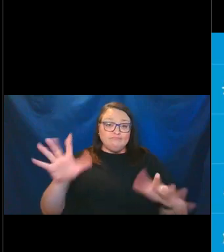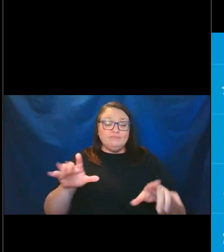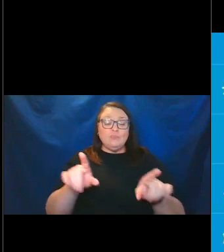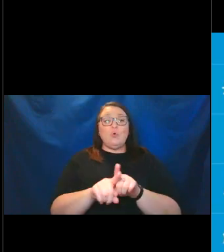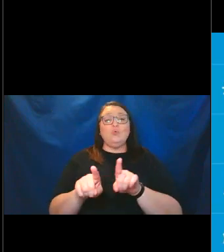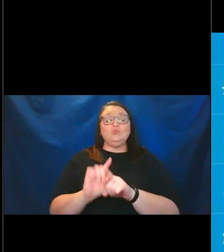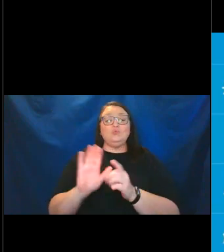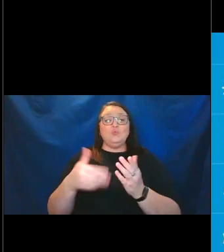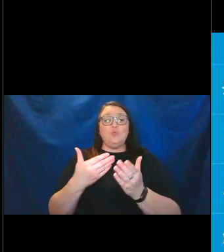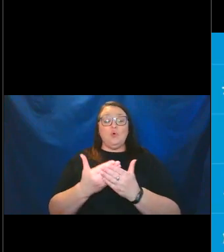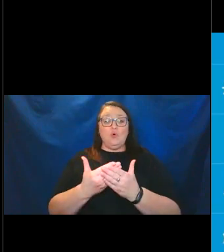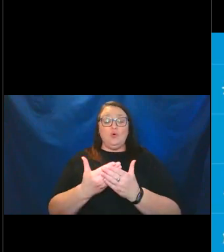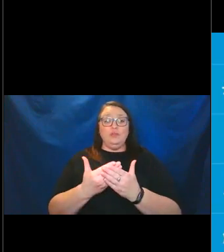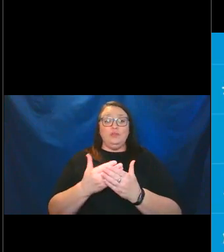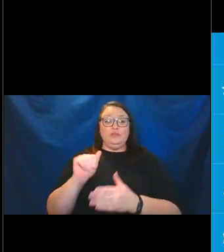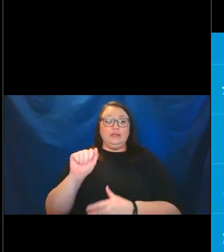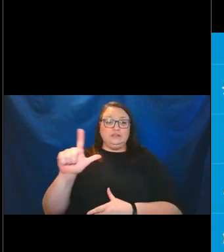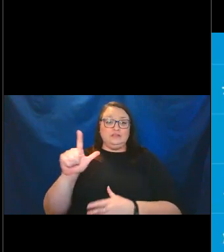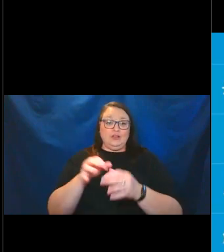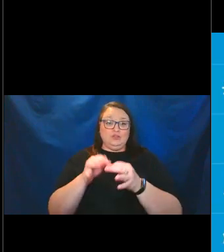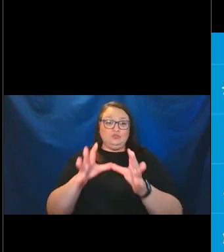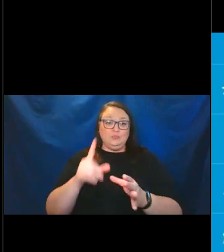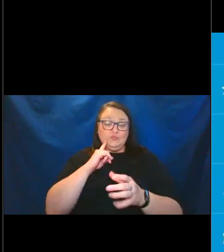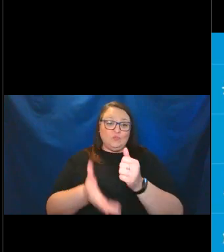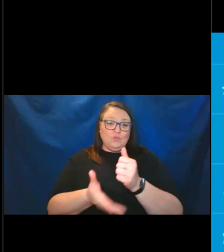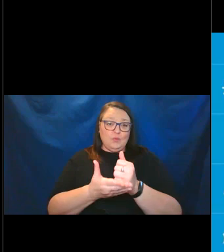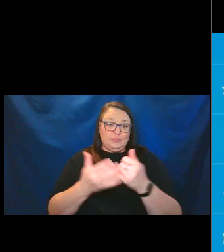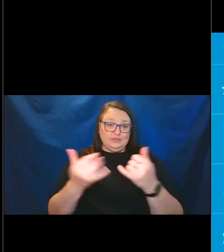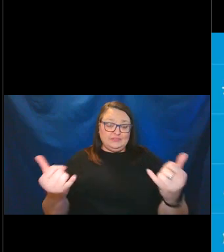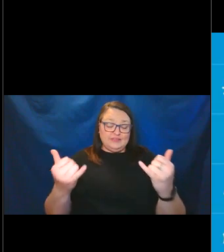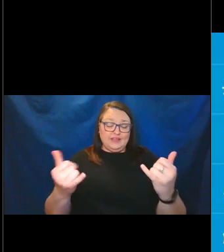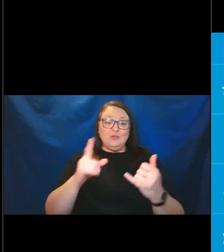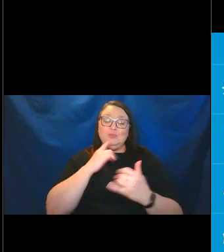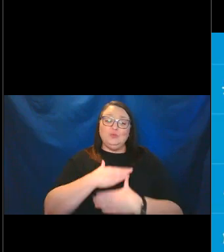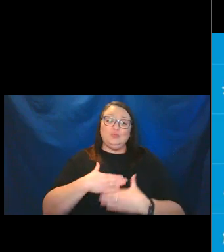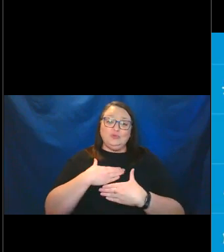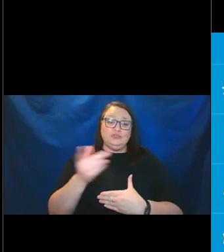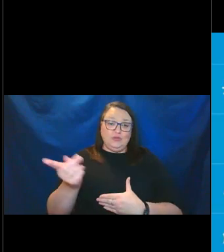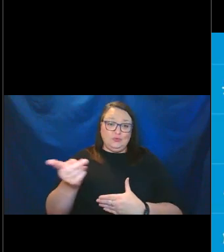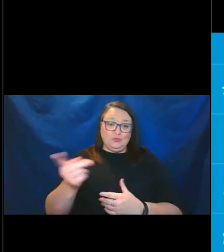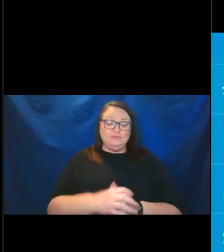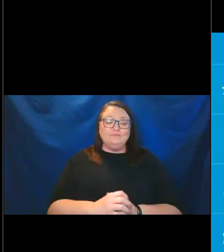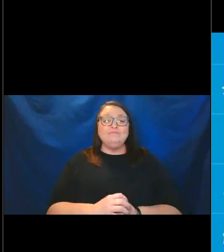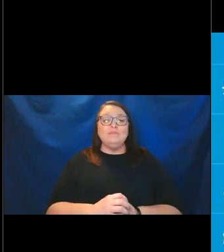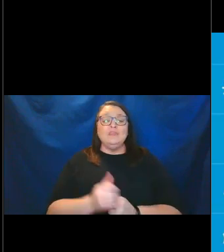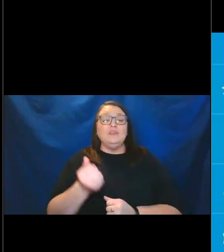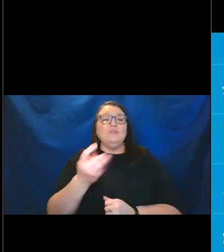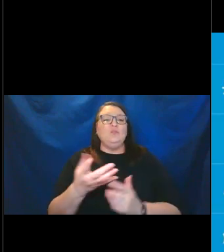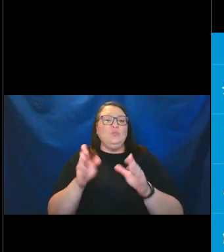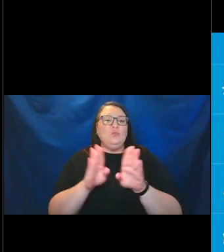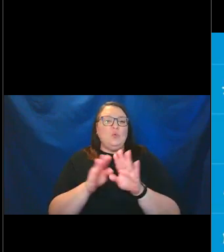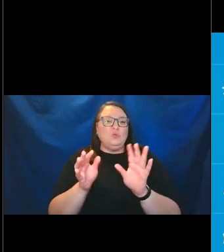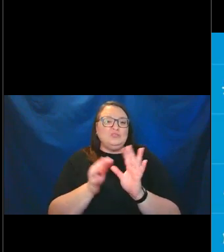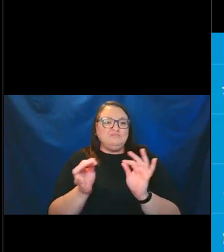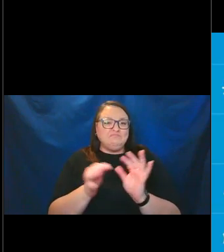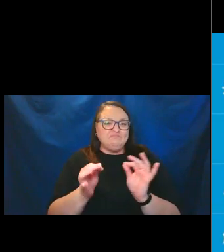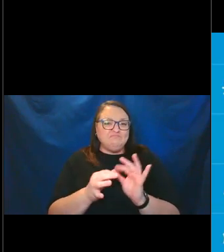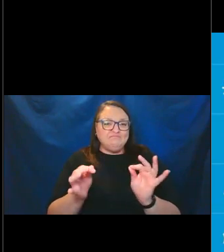the ASL interpreters for helping us out today. We really appreciate you. A couple of closing